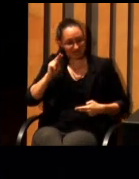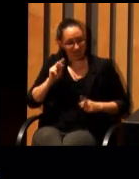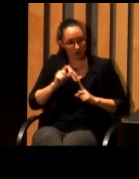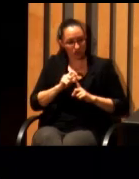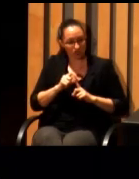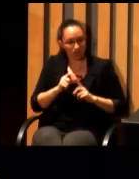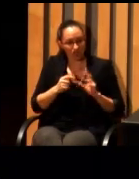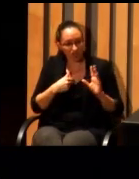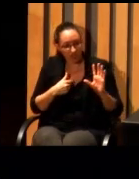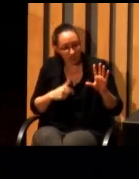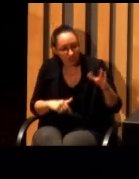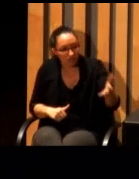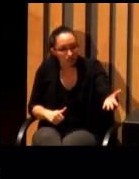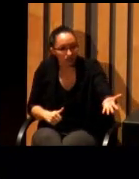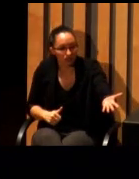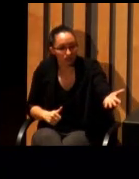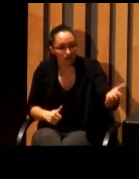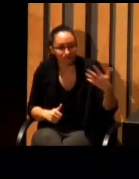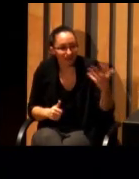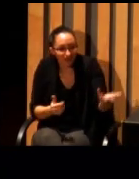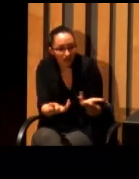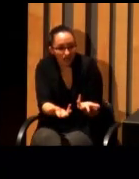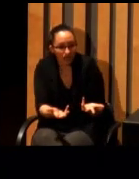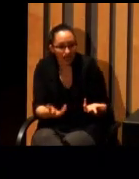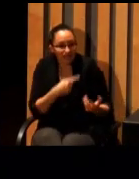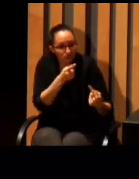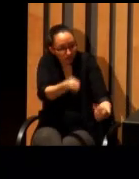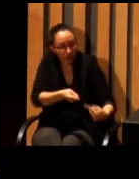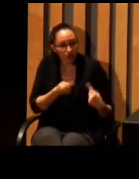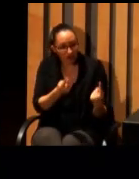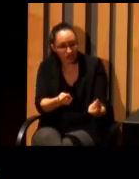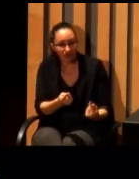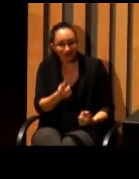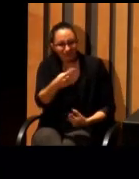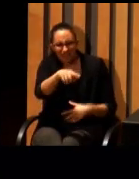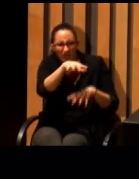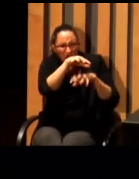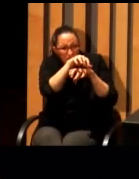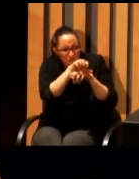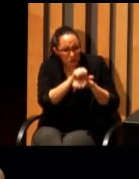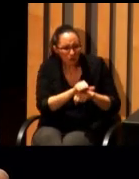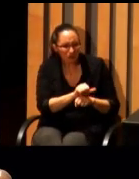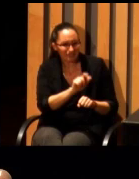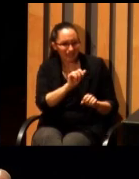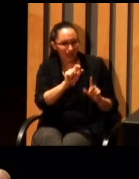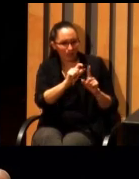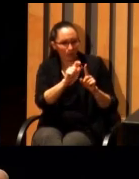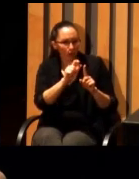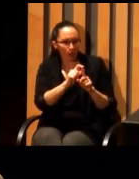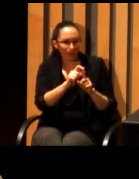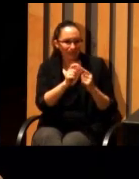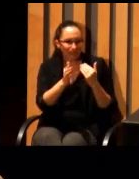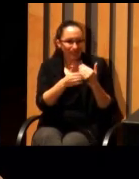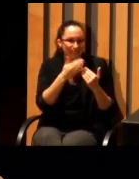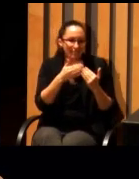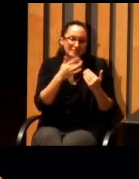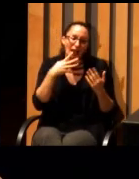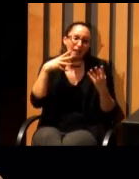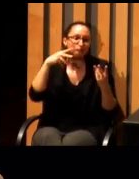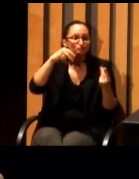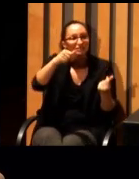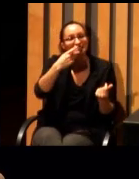Don't understand that is so used to using it, it just rolls off the tongue without second